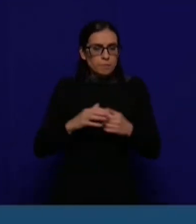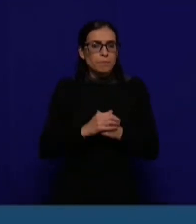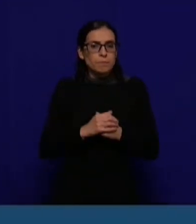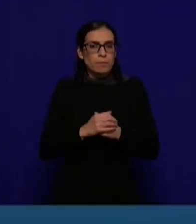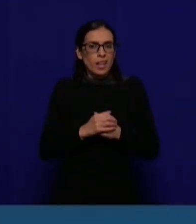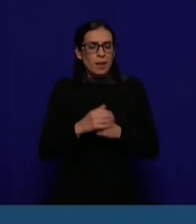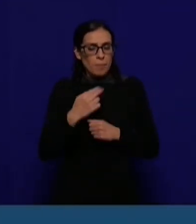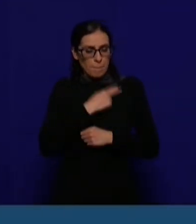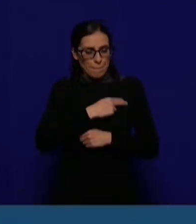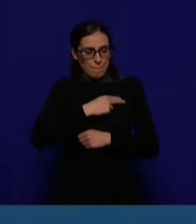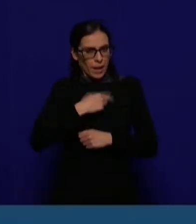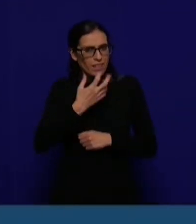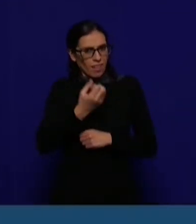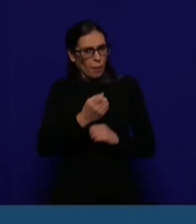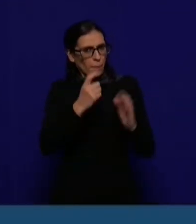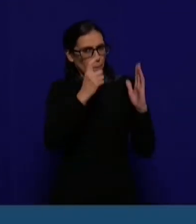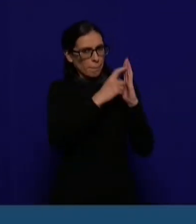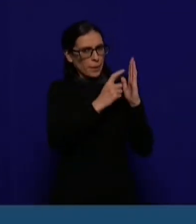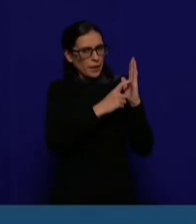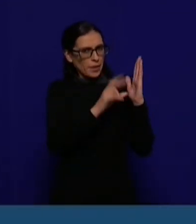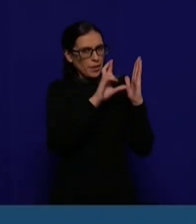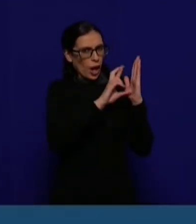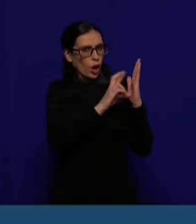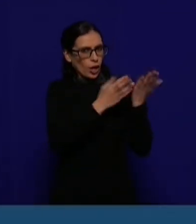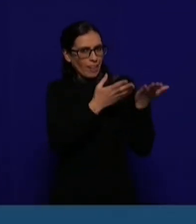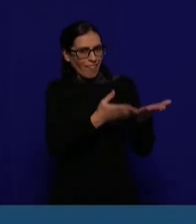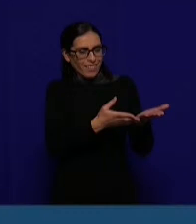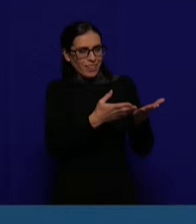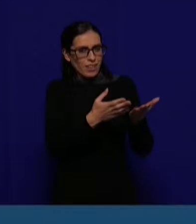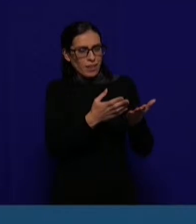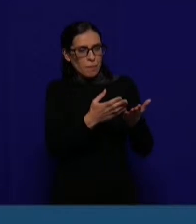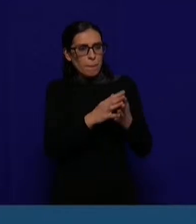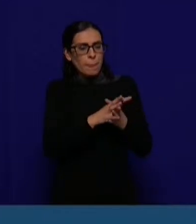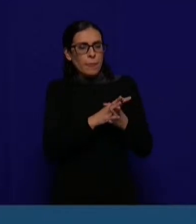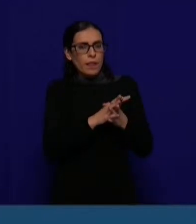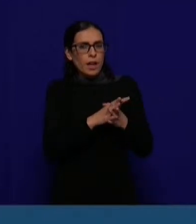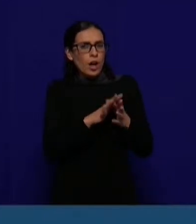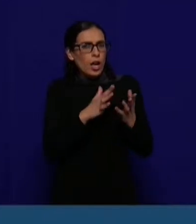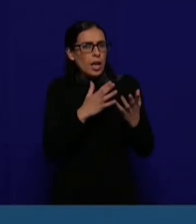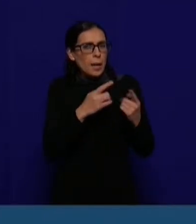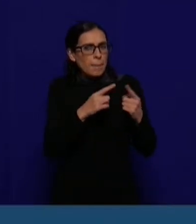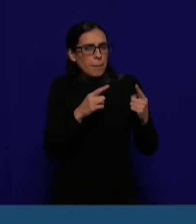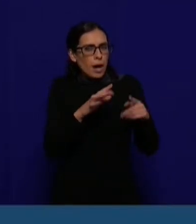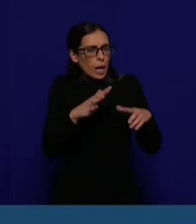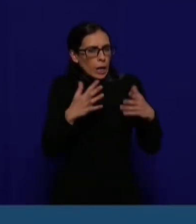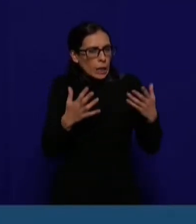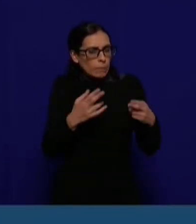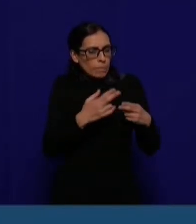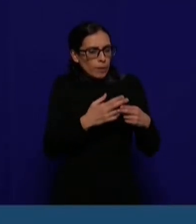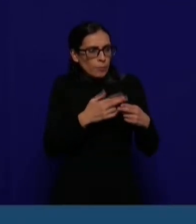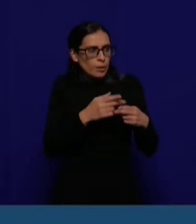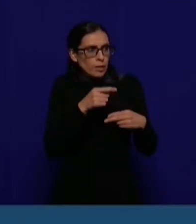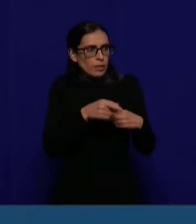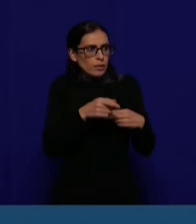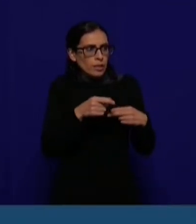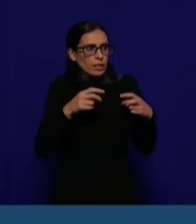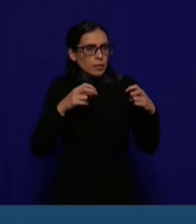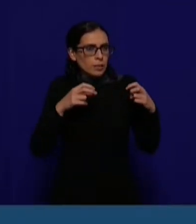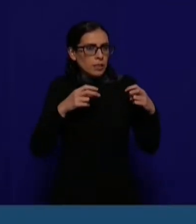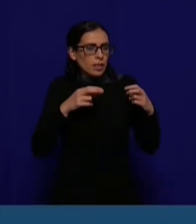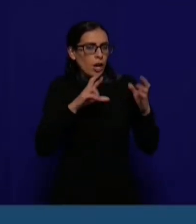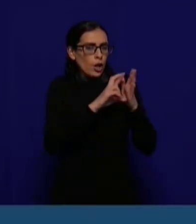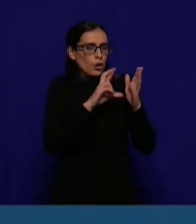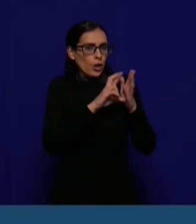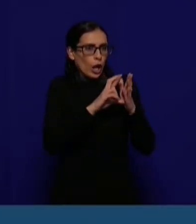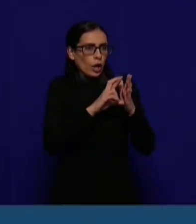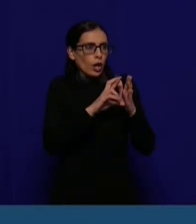guidelines in place at the moment, but can you clarify what evidence you're basing this enforcement of constant